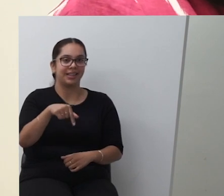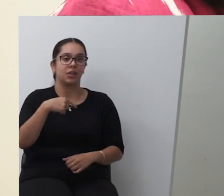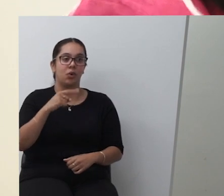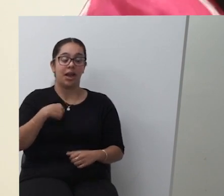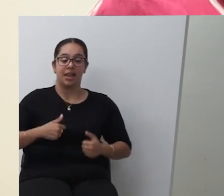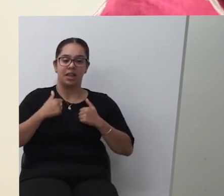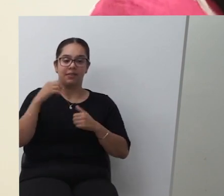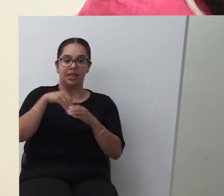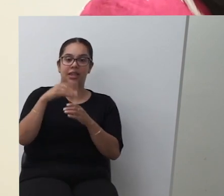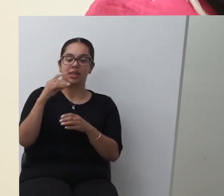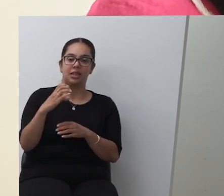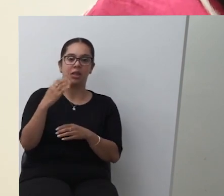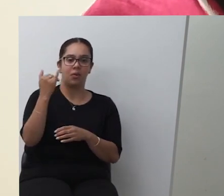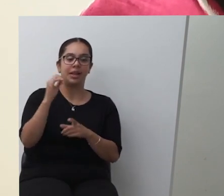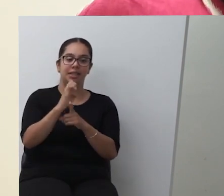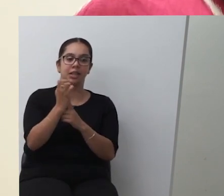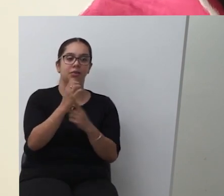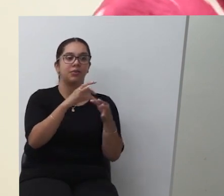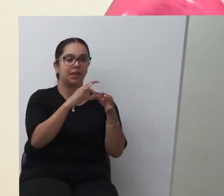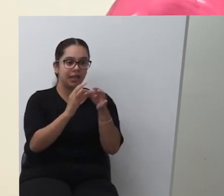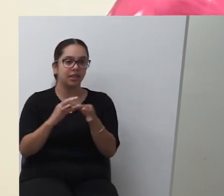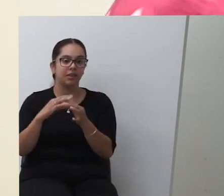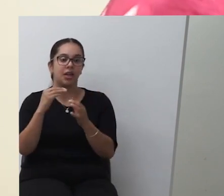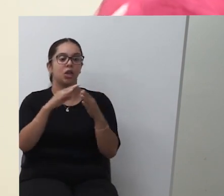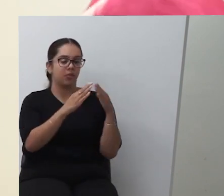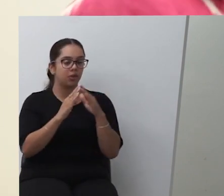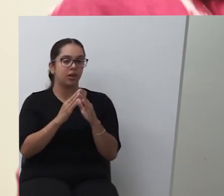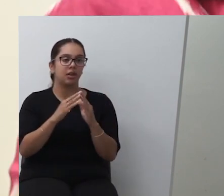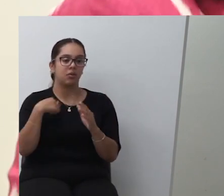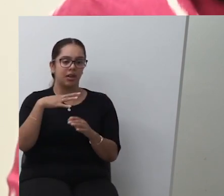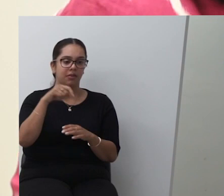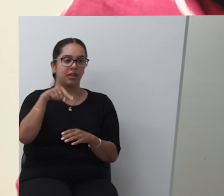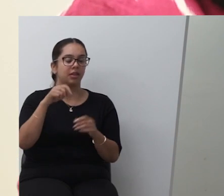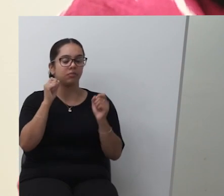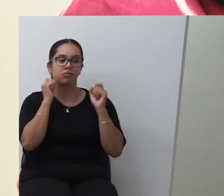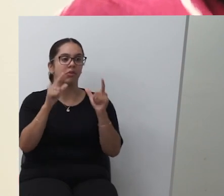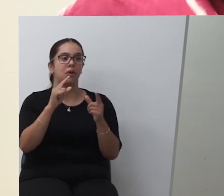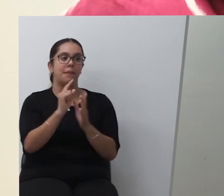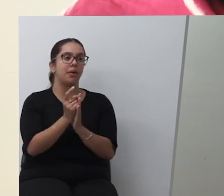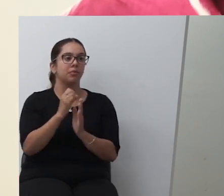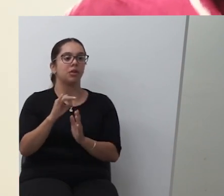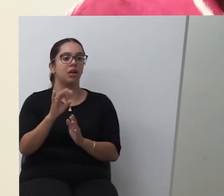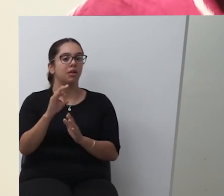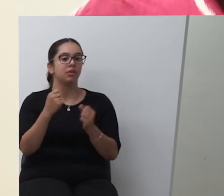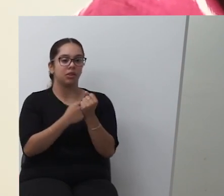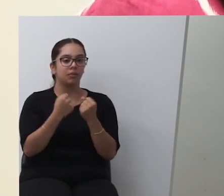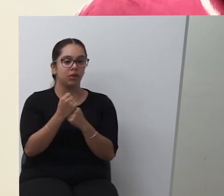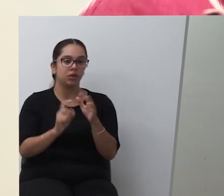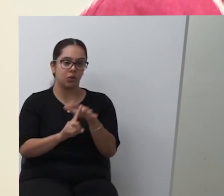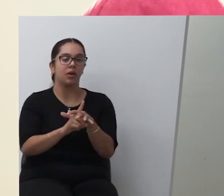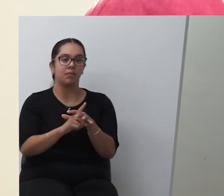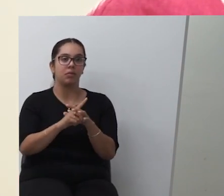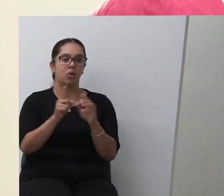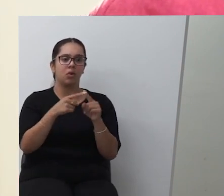because it is an ecosystem of connectedness and community, and we can find these surprising moments of solidarity emerge, right,